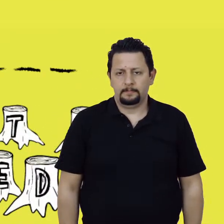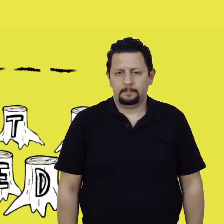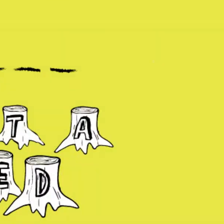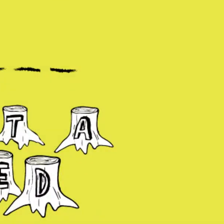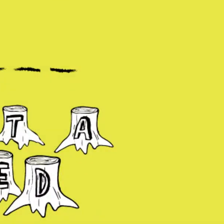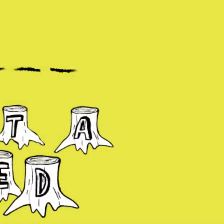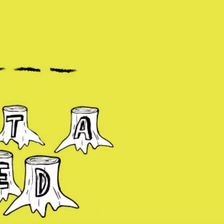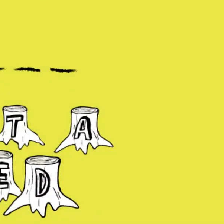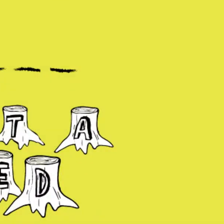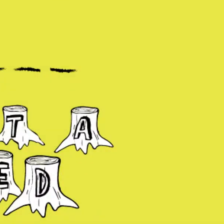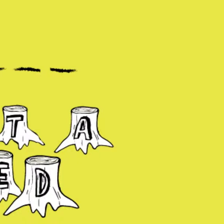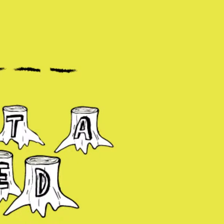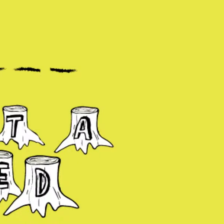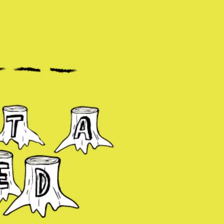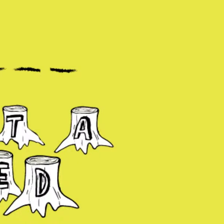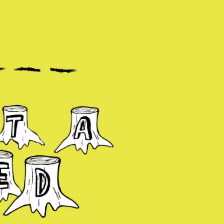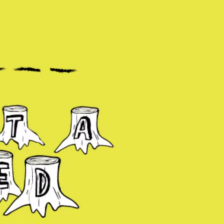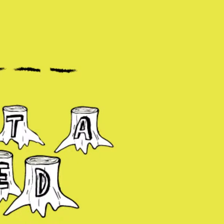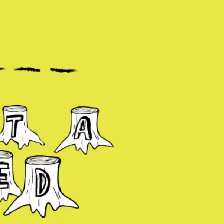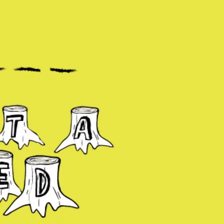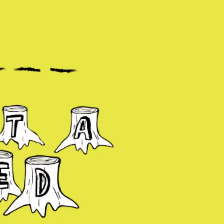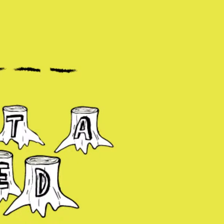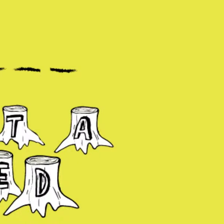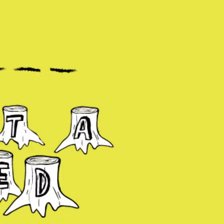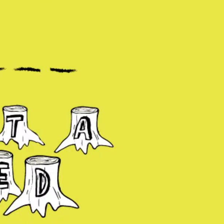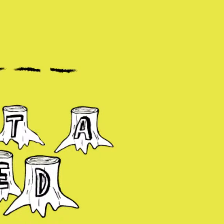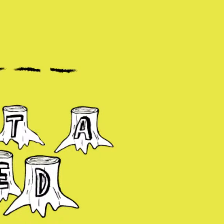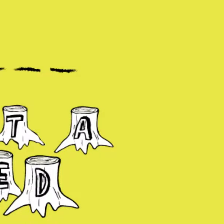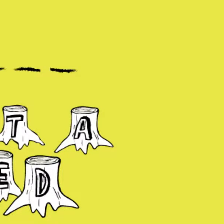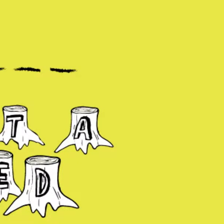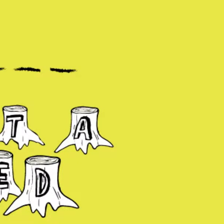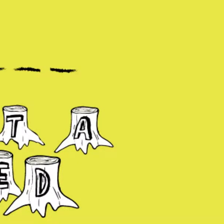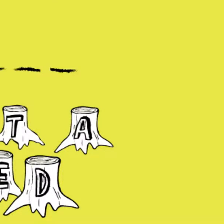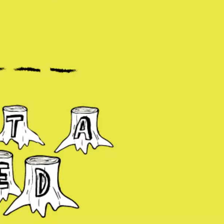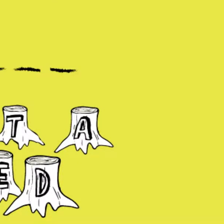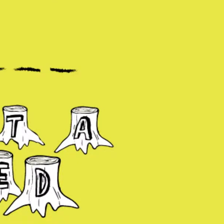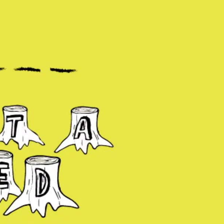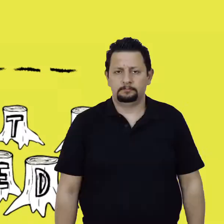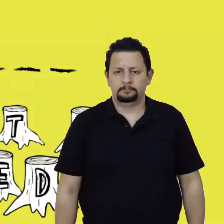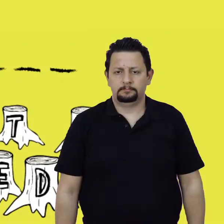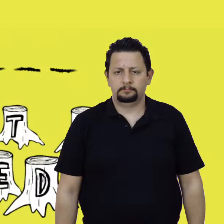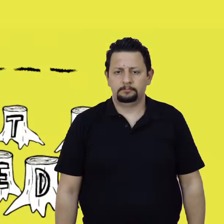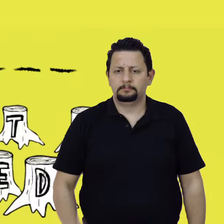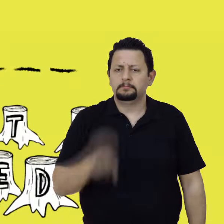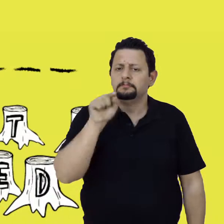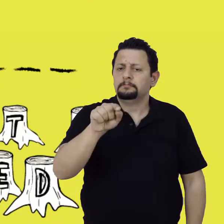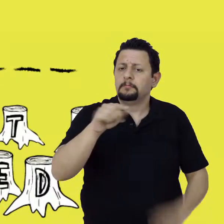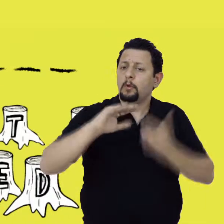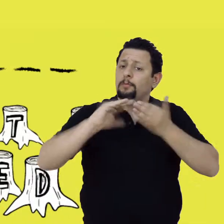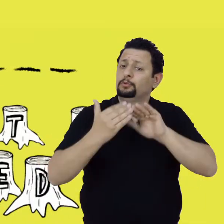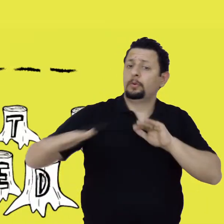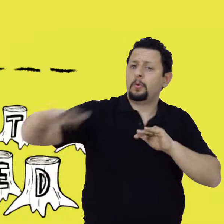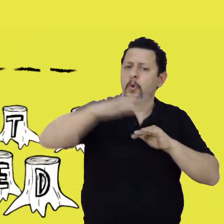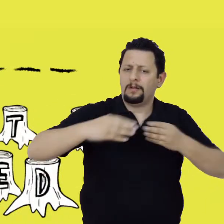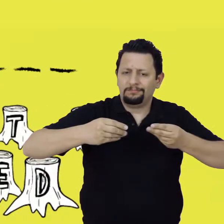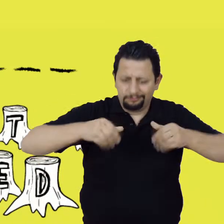E, I, O, F, O, R, E, T, D, and A are etched. Clue. What increases many